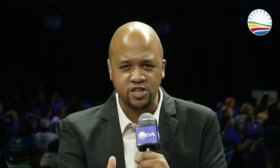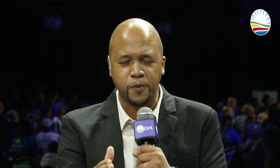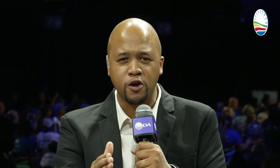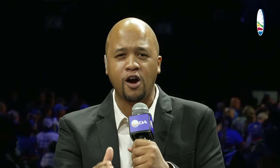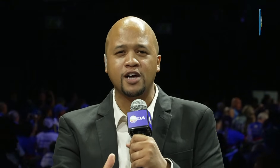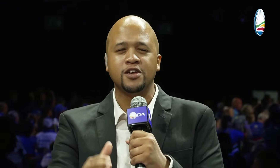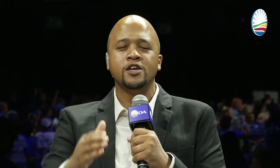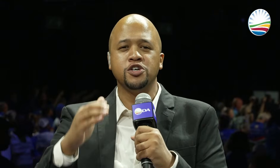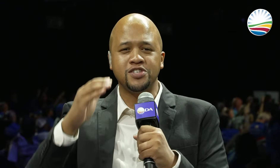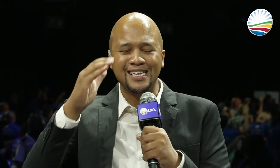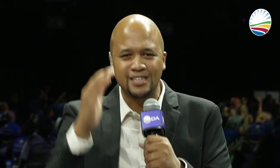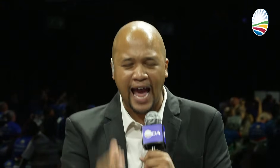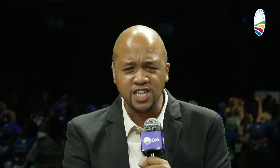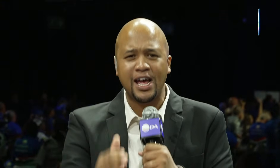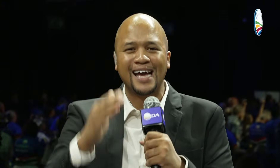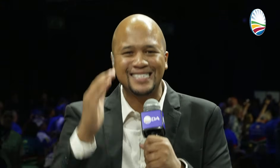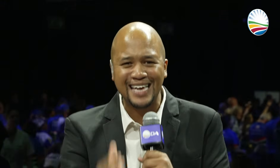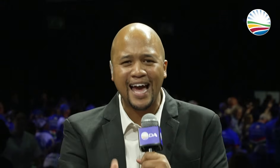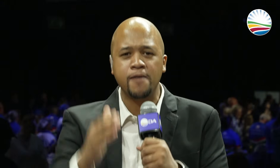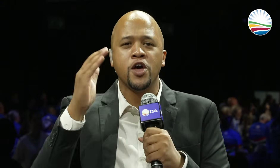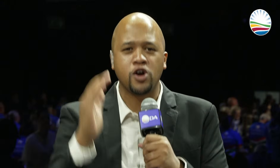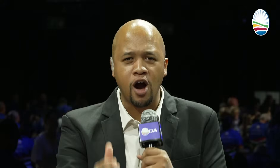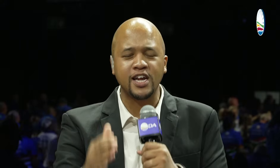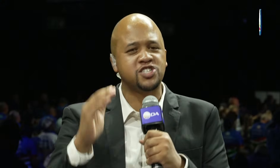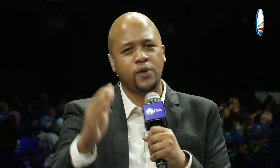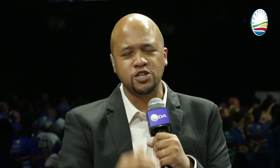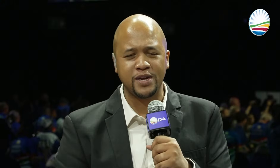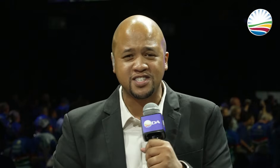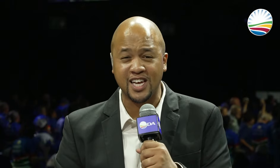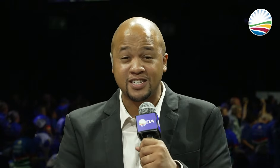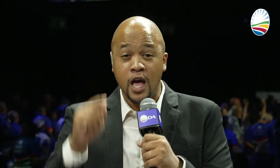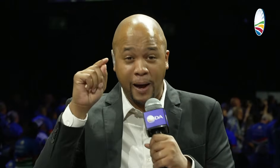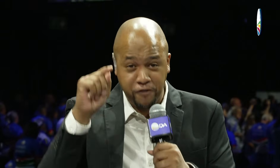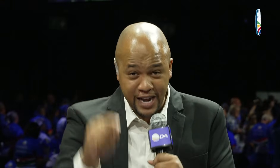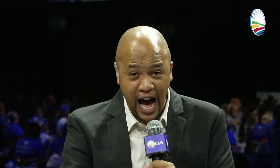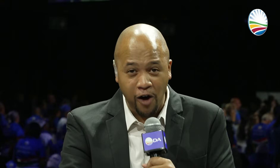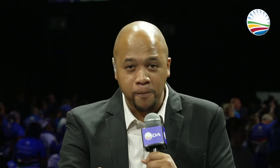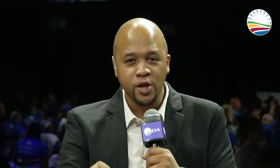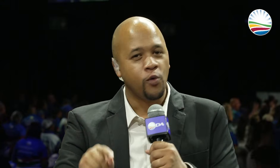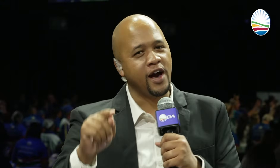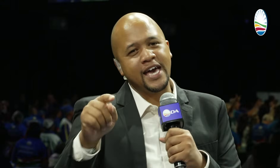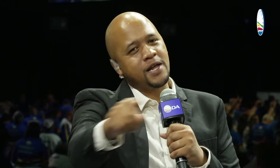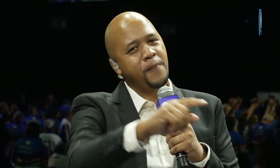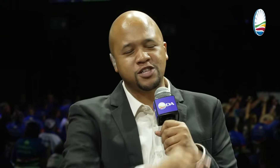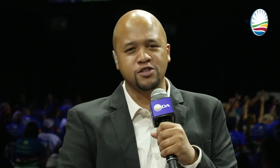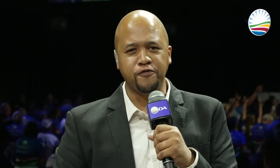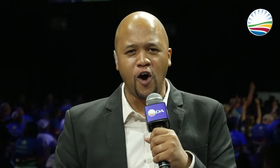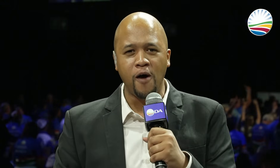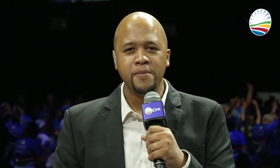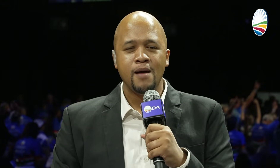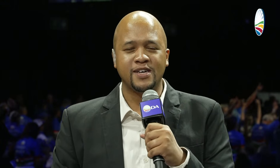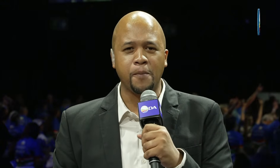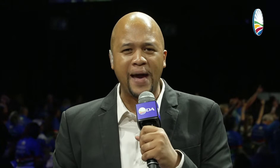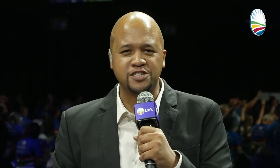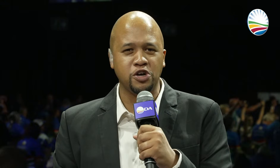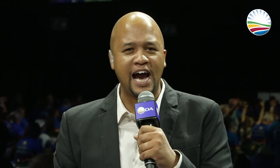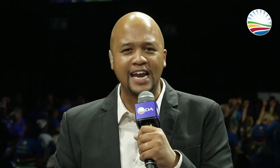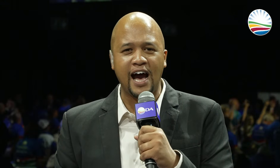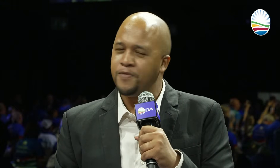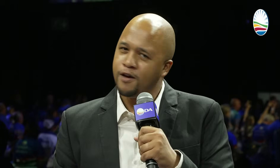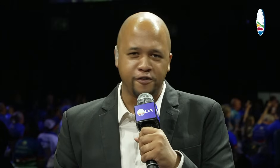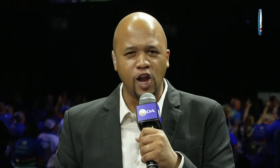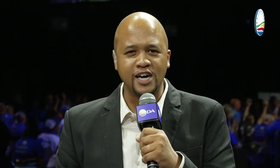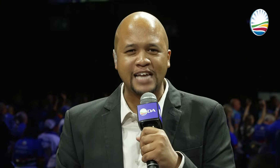sure you share this broadcast using hashtag DA Congress 2026. But for now, we are heading back to the floor. Mr.